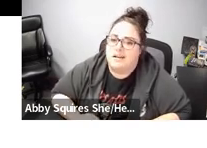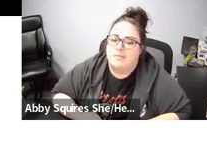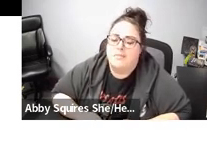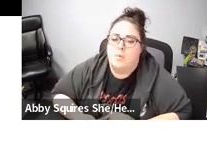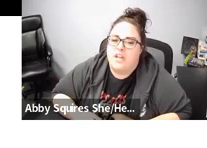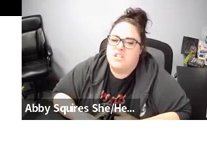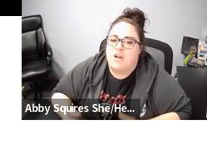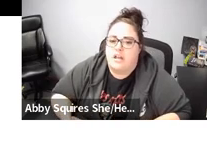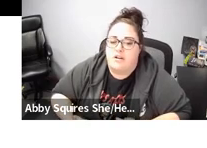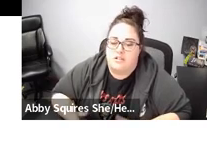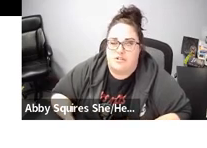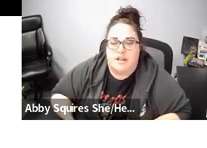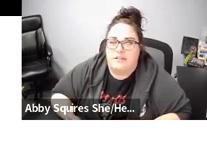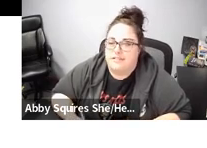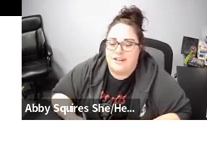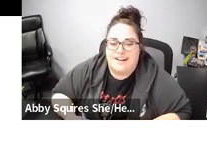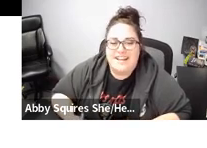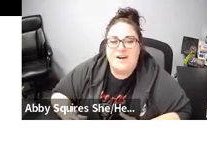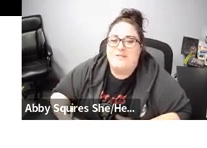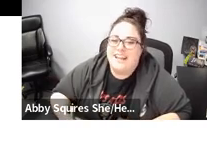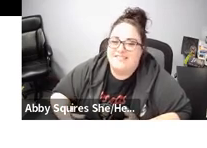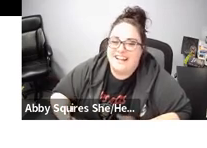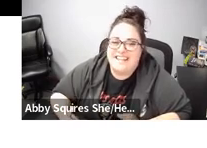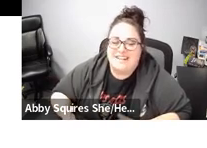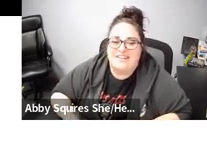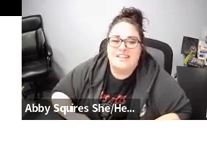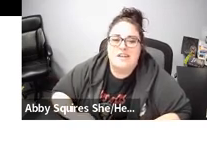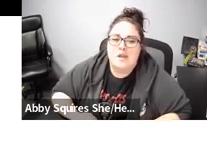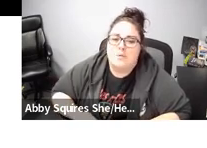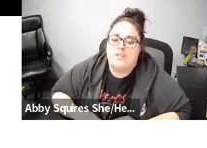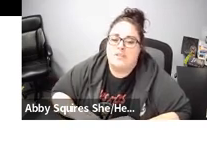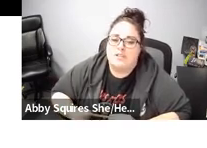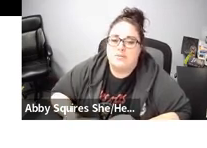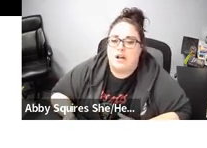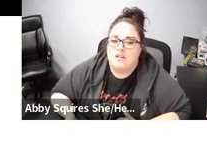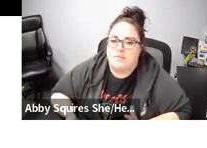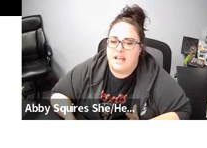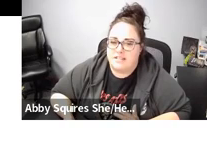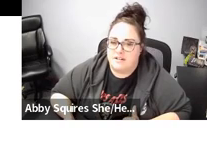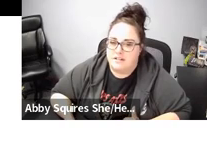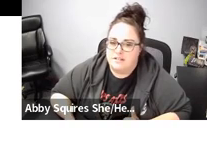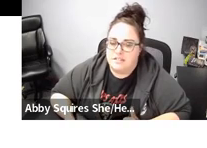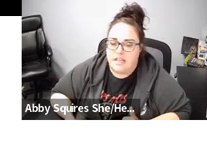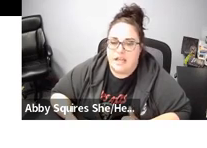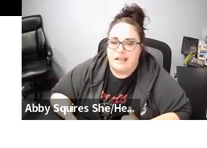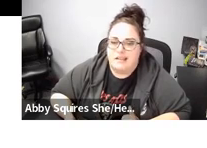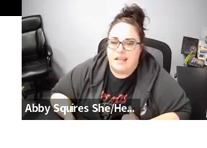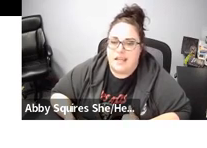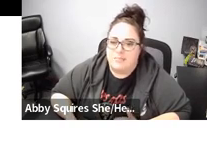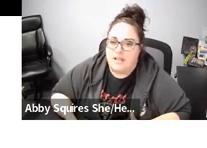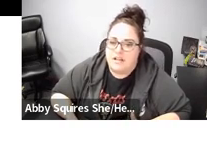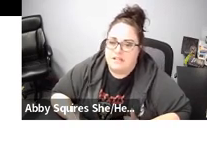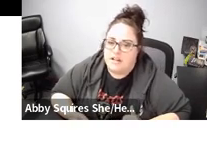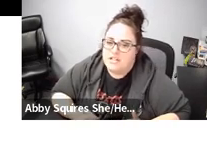like a white a white rectangle with two large black circles and